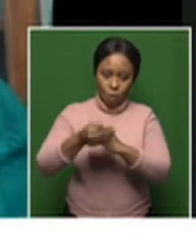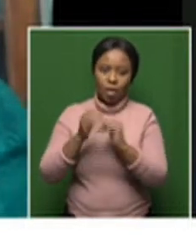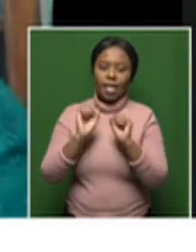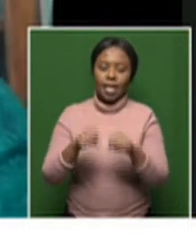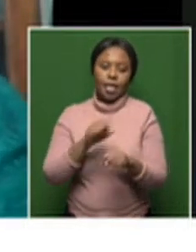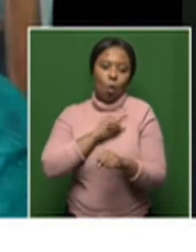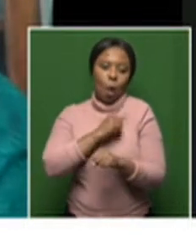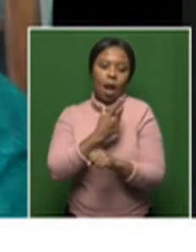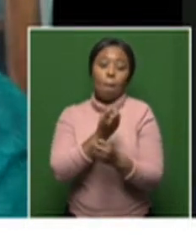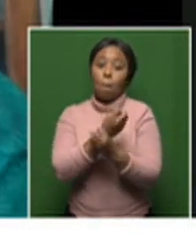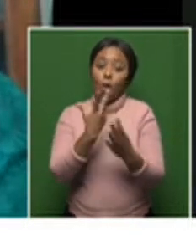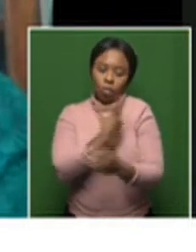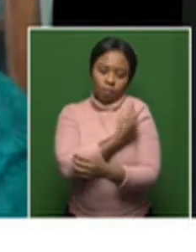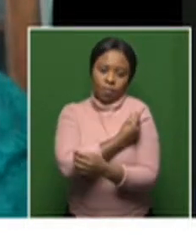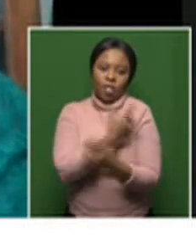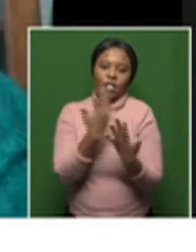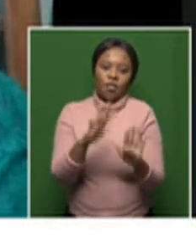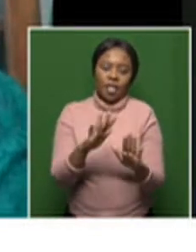vaccinated, and we have